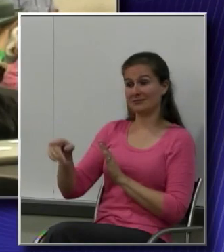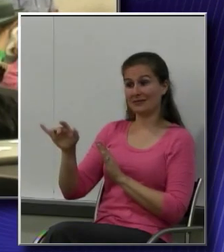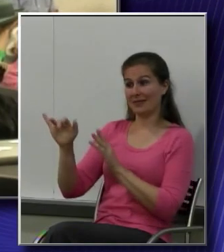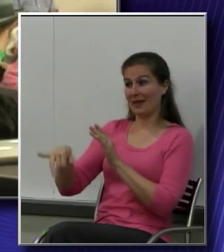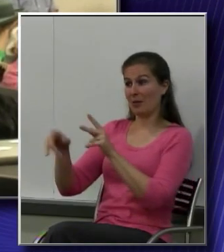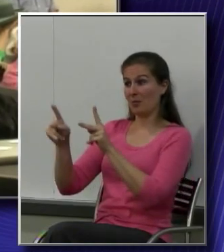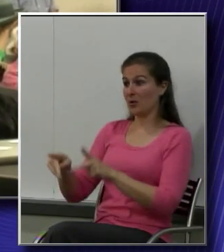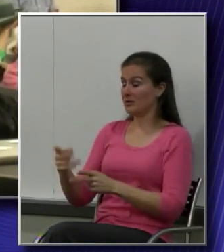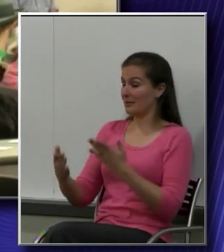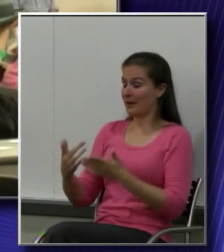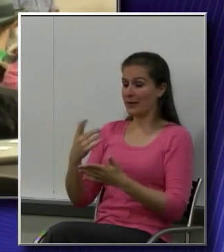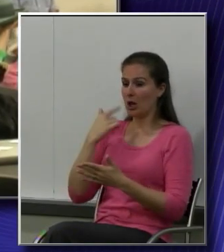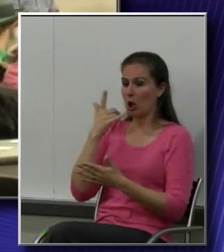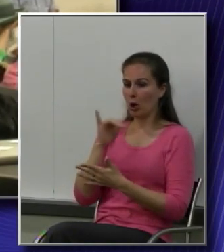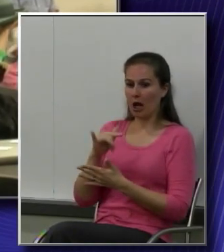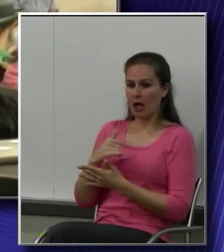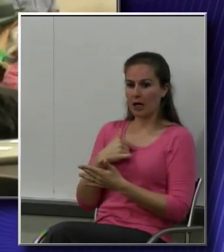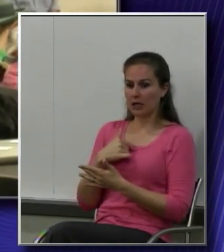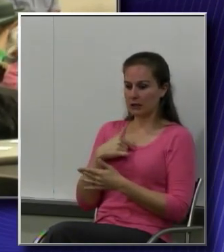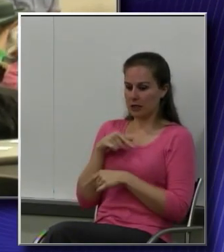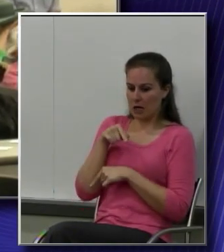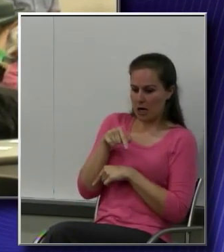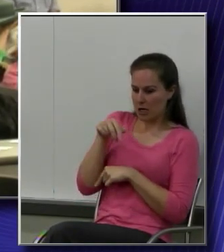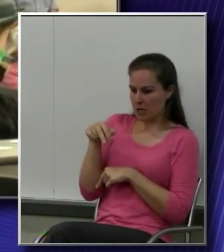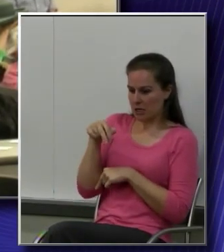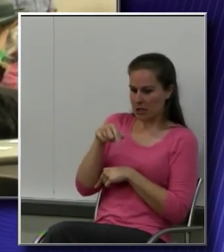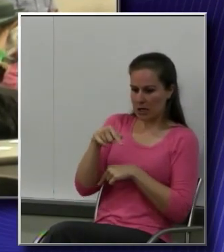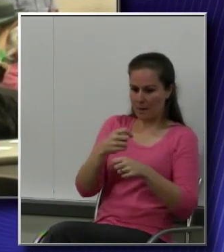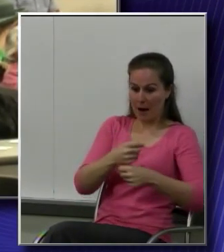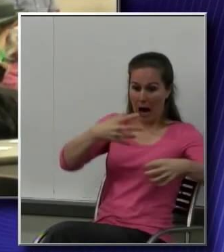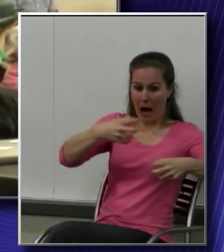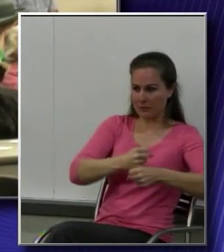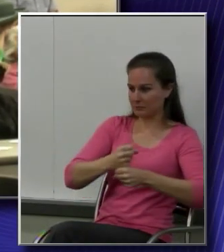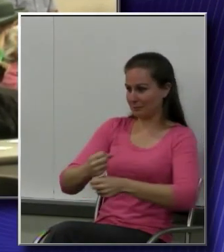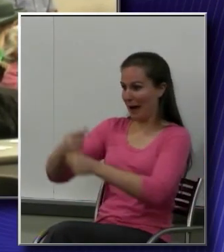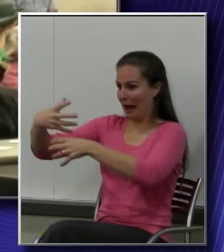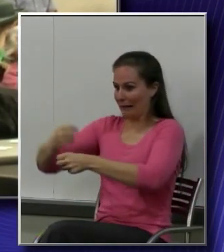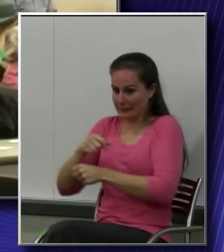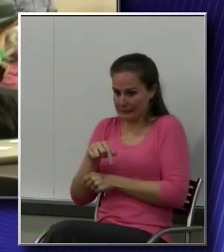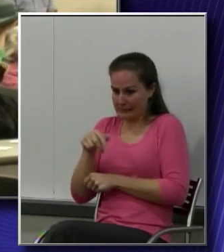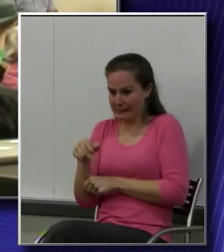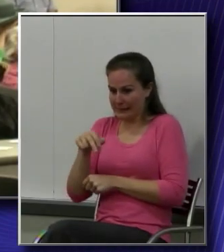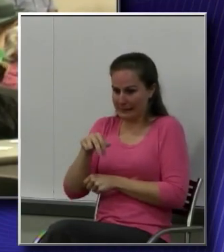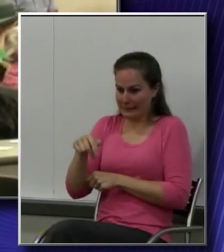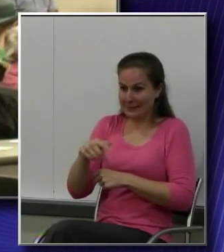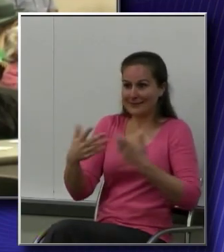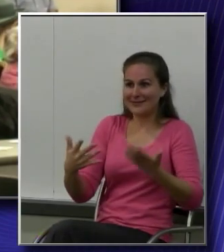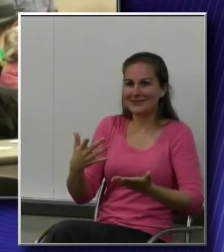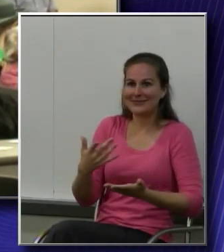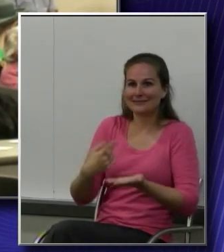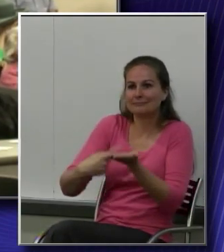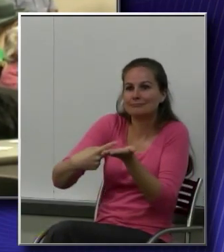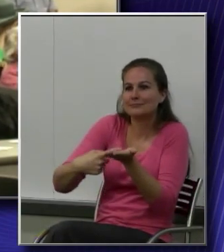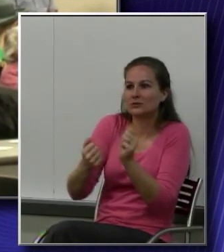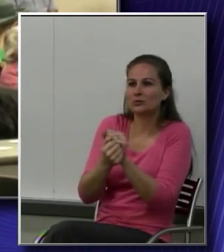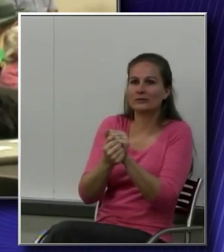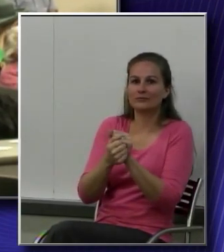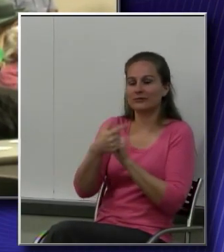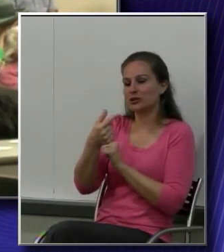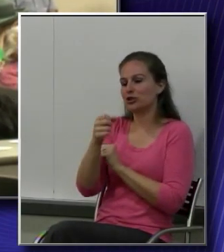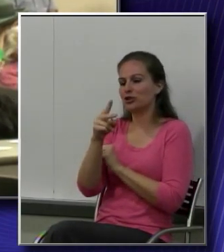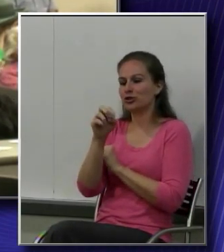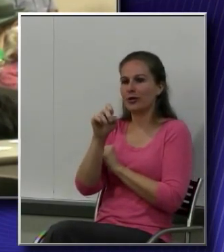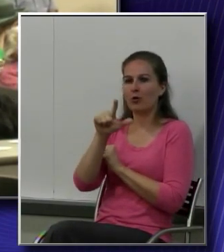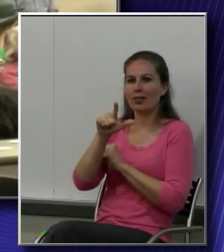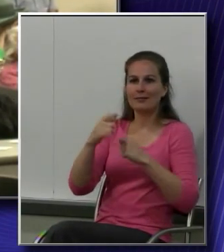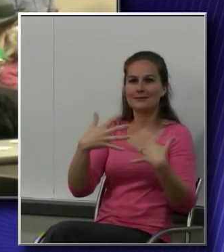to talk with the General Assembly, regardless of party, political party.